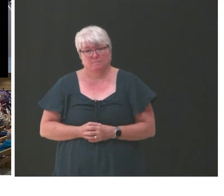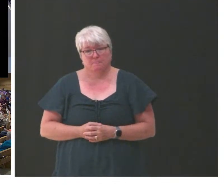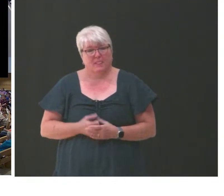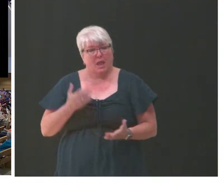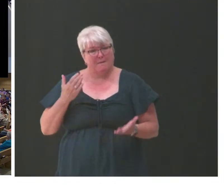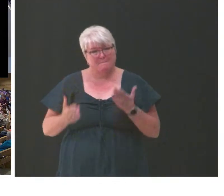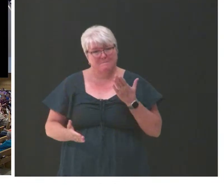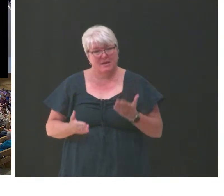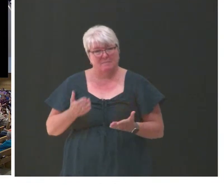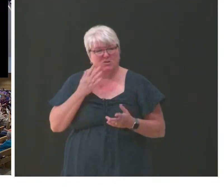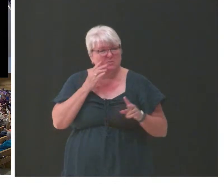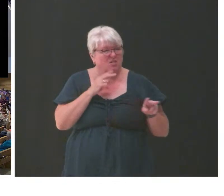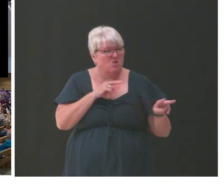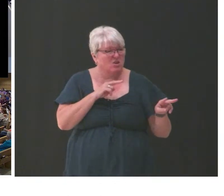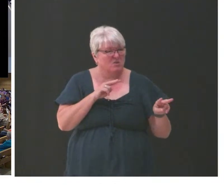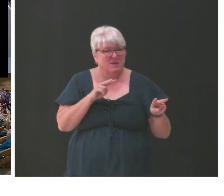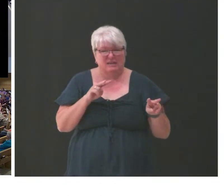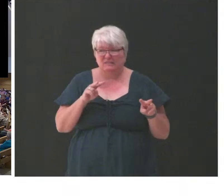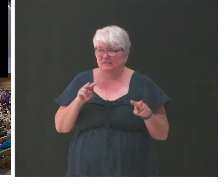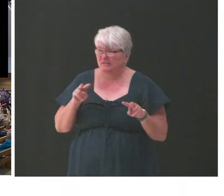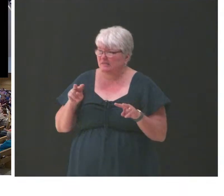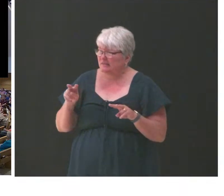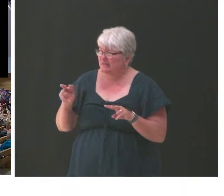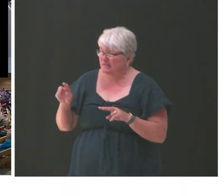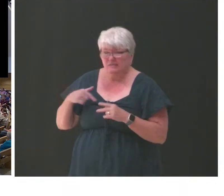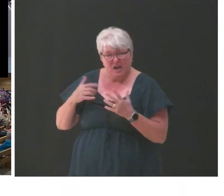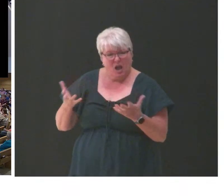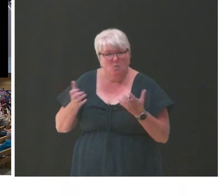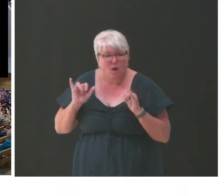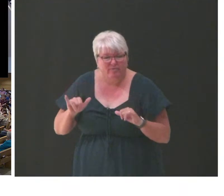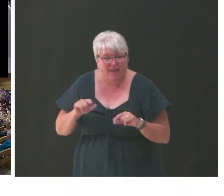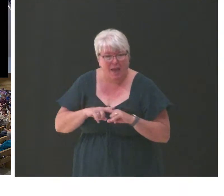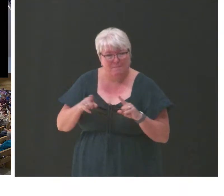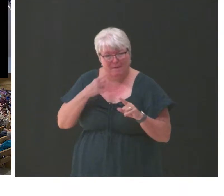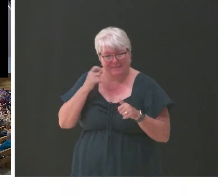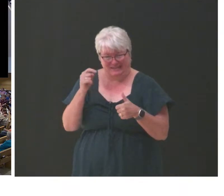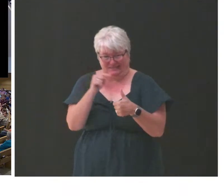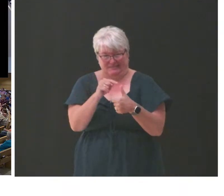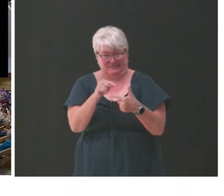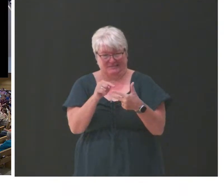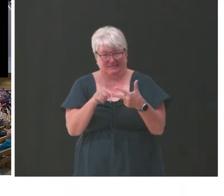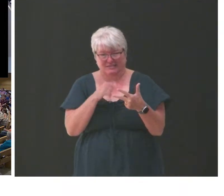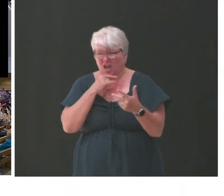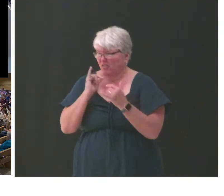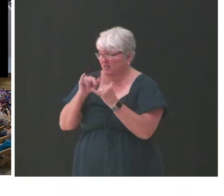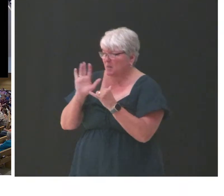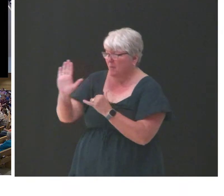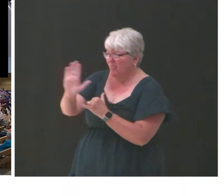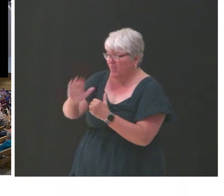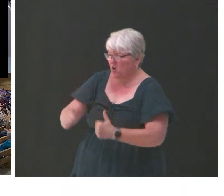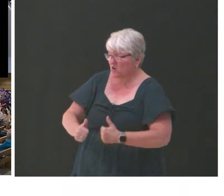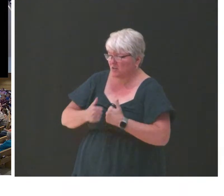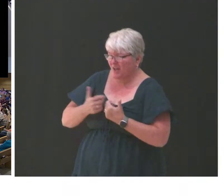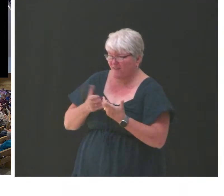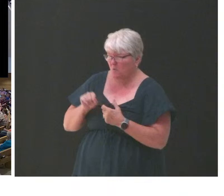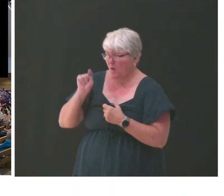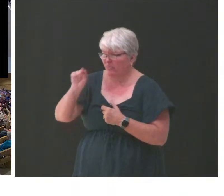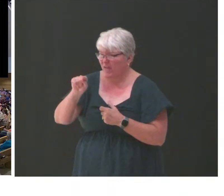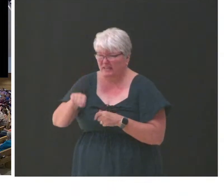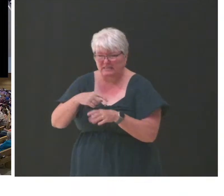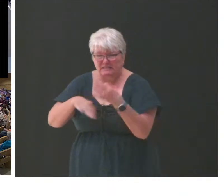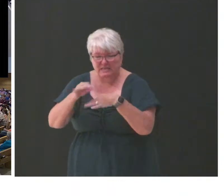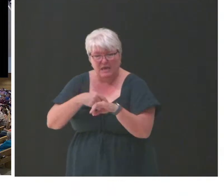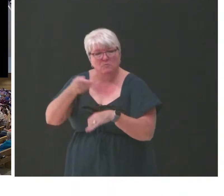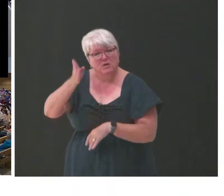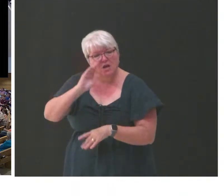And you may be looking around and you say, I wanted this, but because this doesn't look like someone else's life, I want this instead. And what